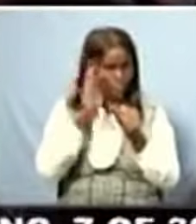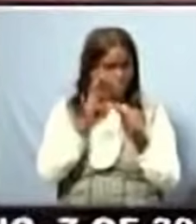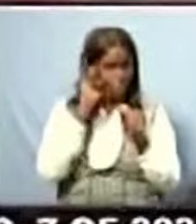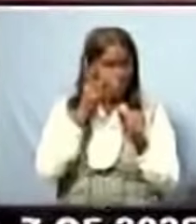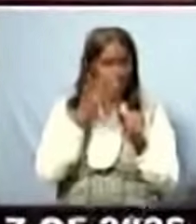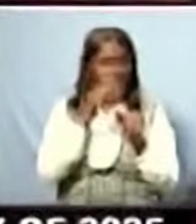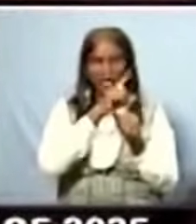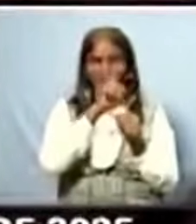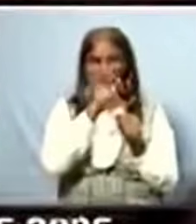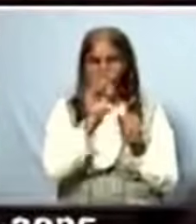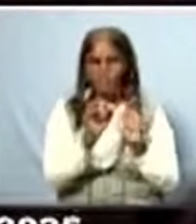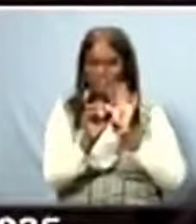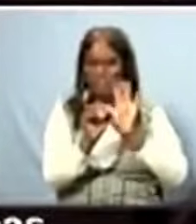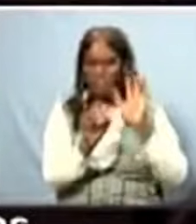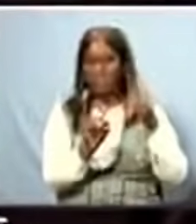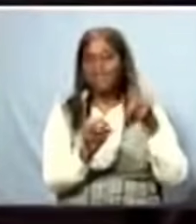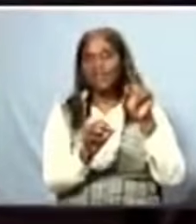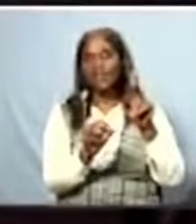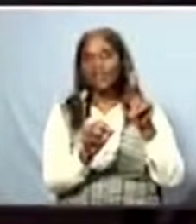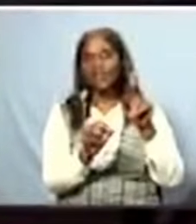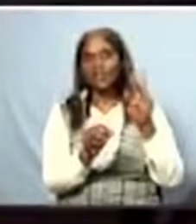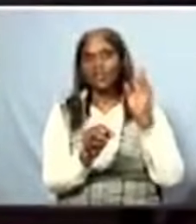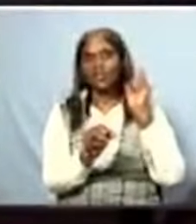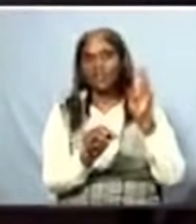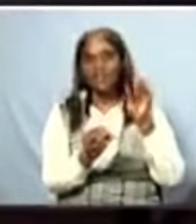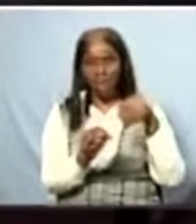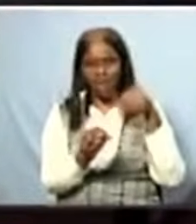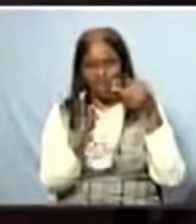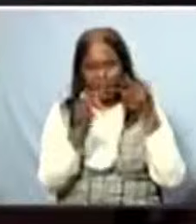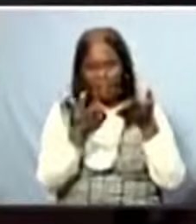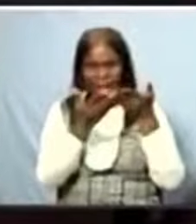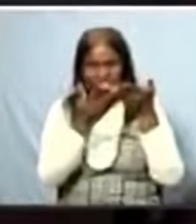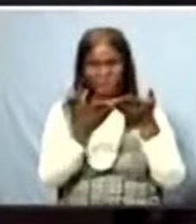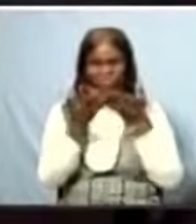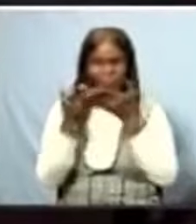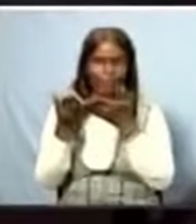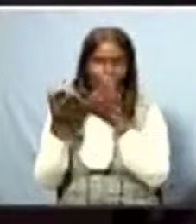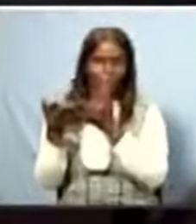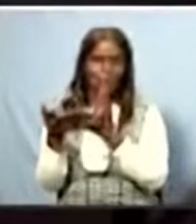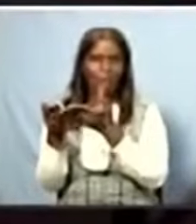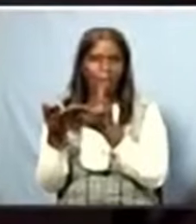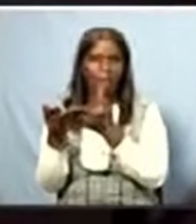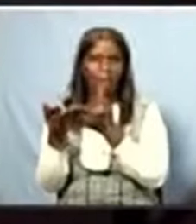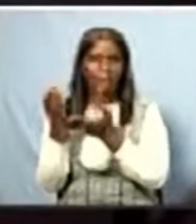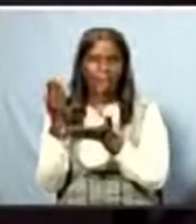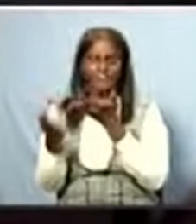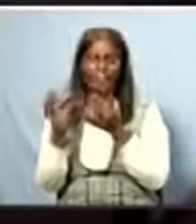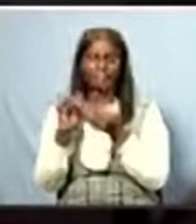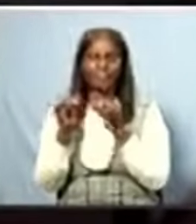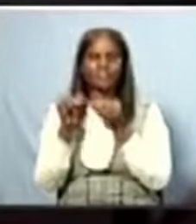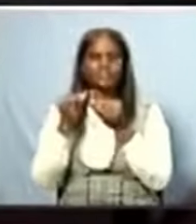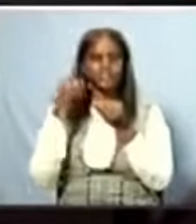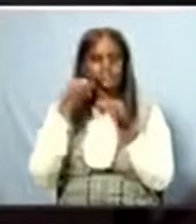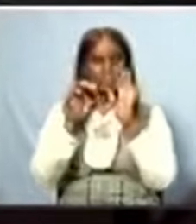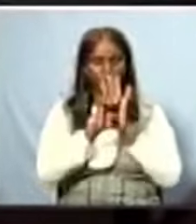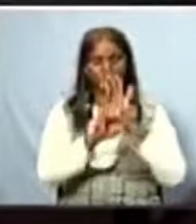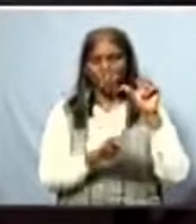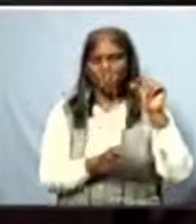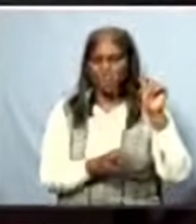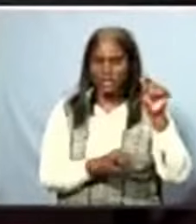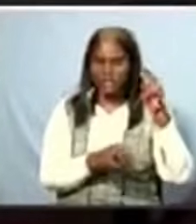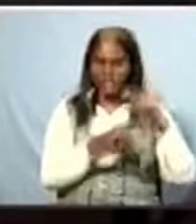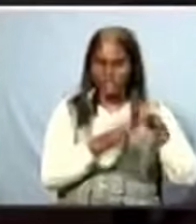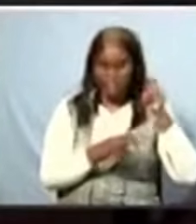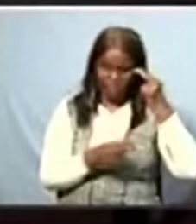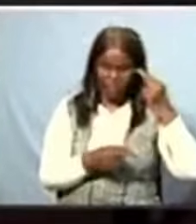they'll have 100% of PR, so they will be allowed to submit maybe the number, for instance, 20 names for